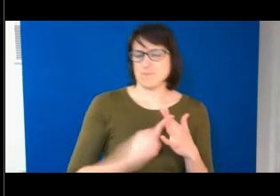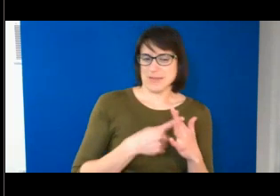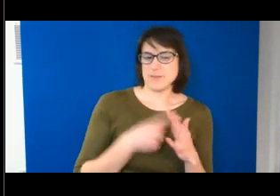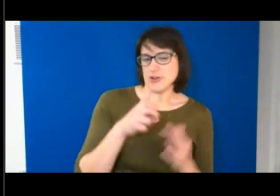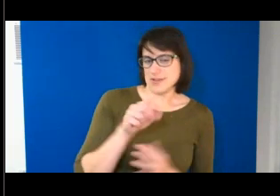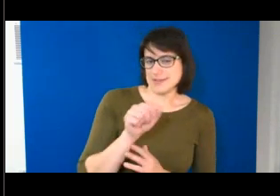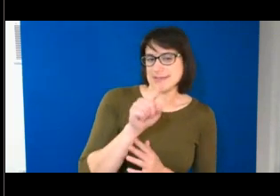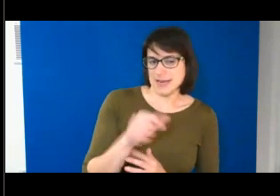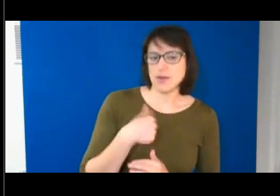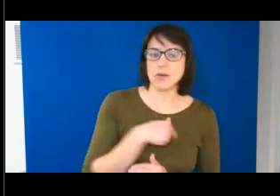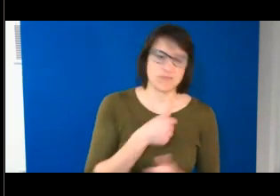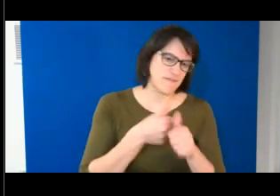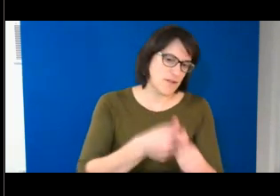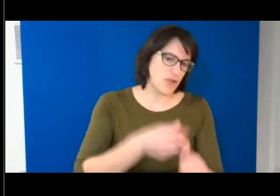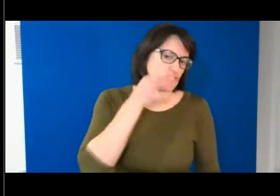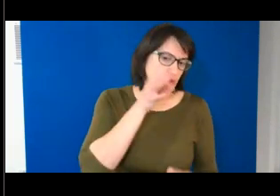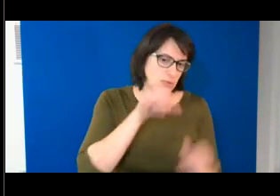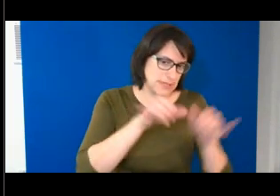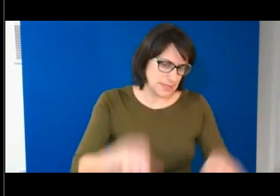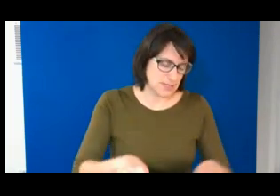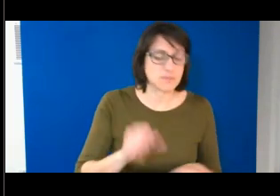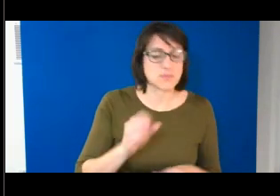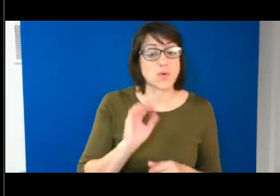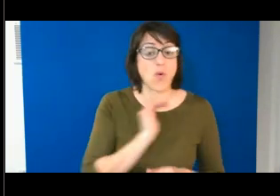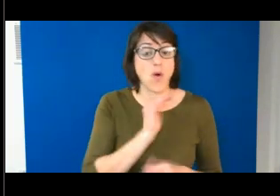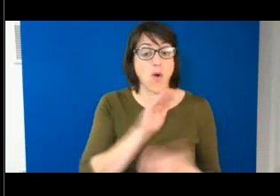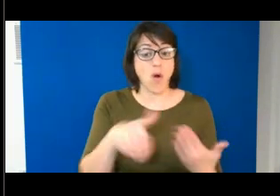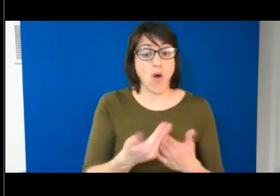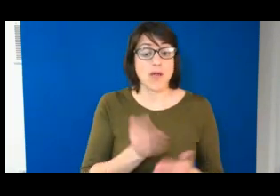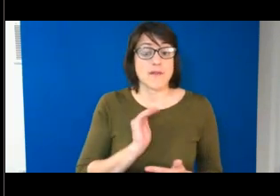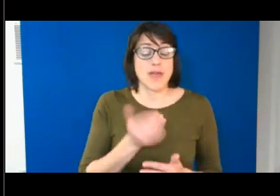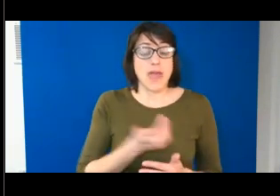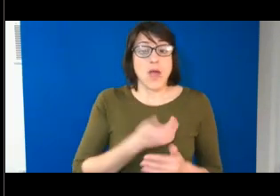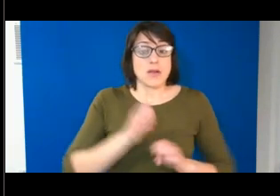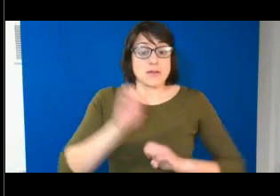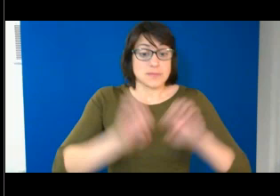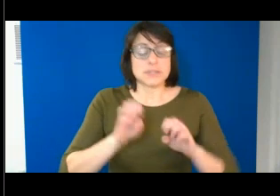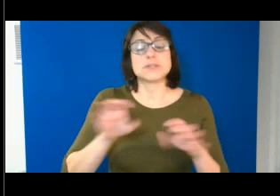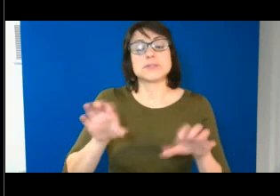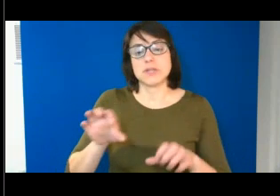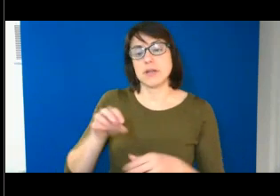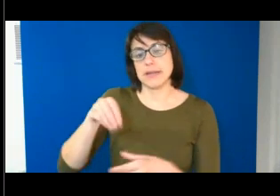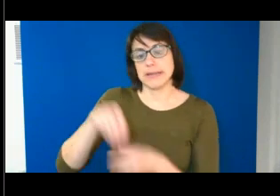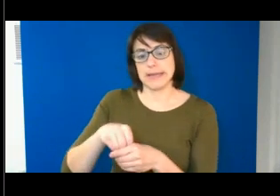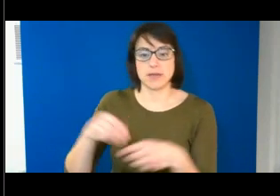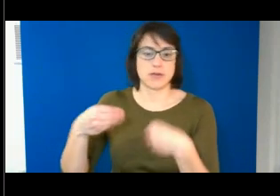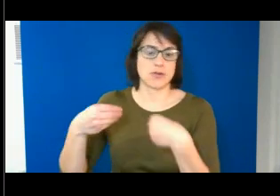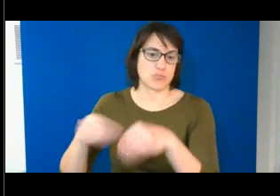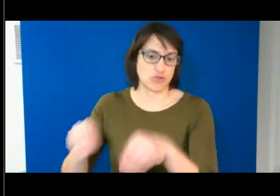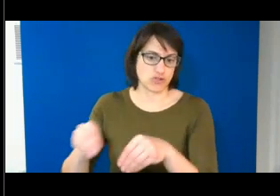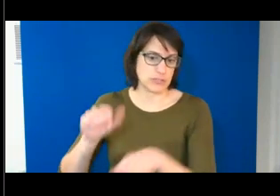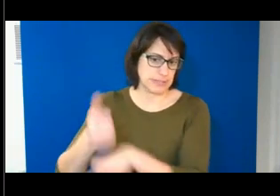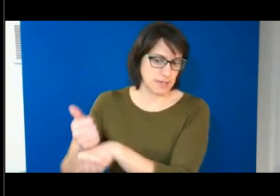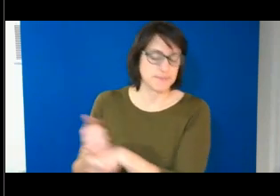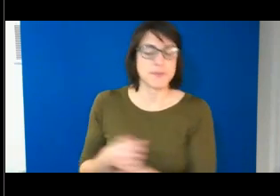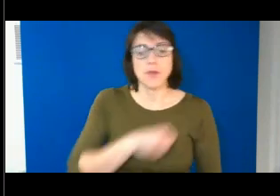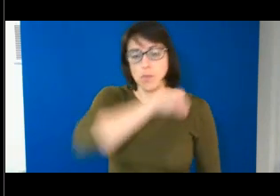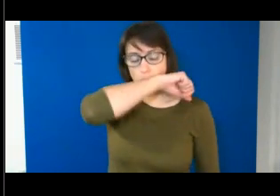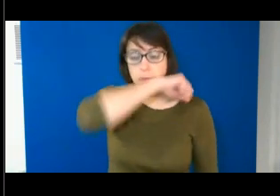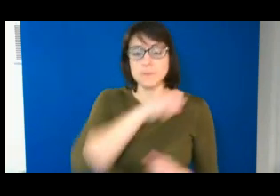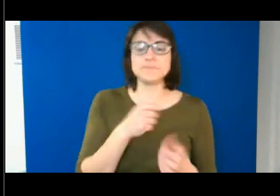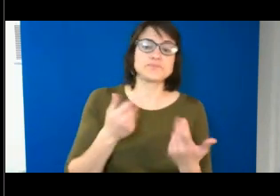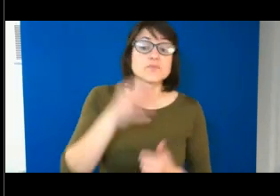the strawberry system, and all of these trials are done in commercial settings. So a typical strawberry system is going to be between 9